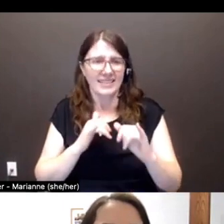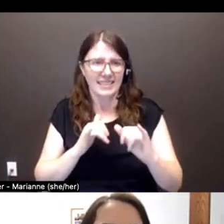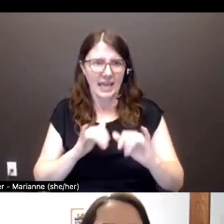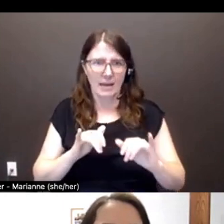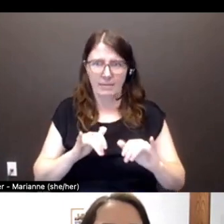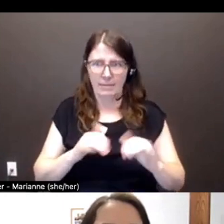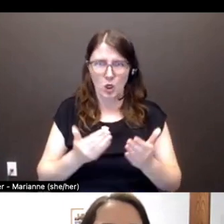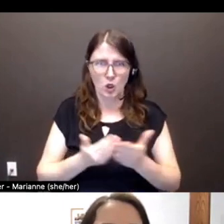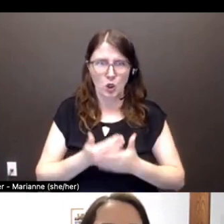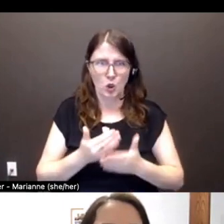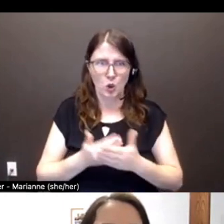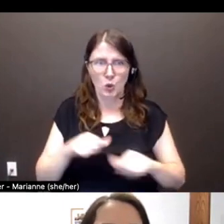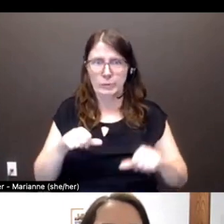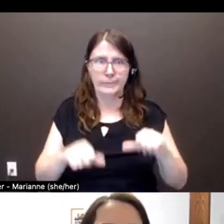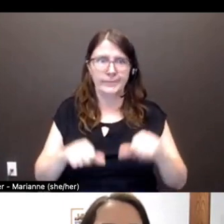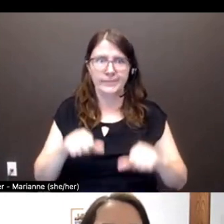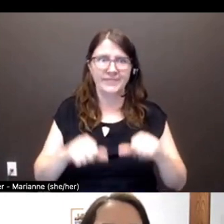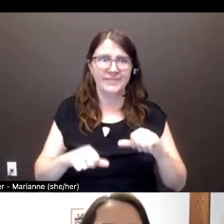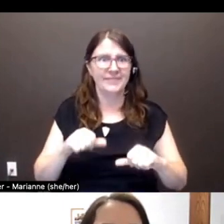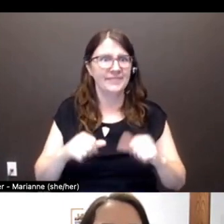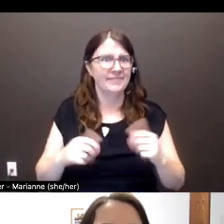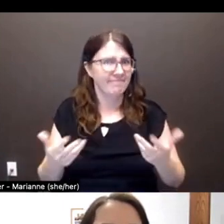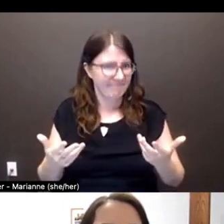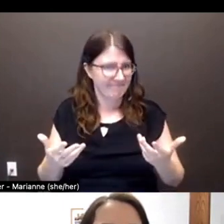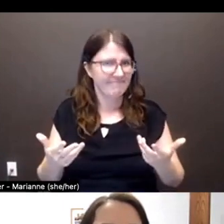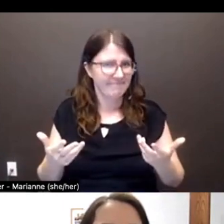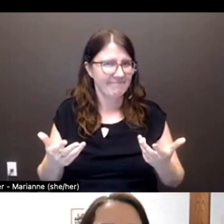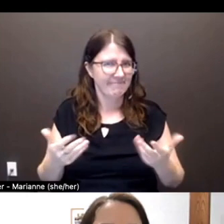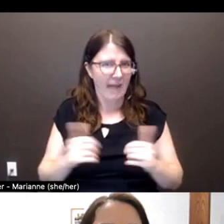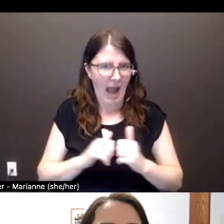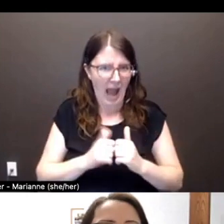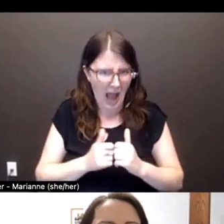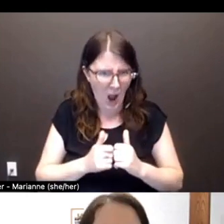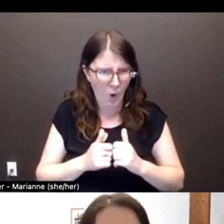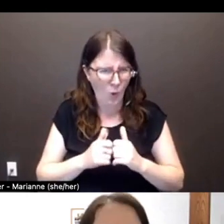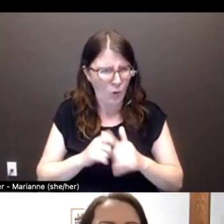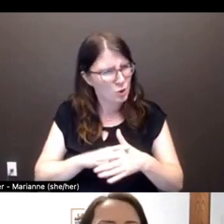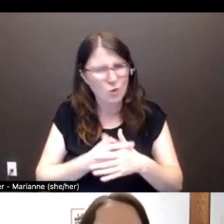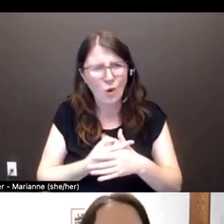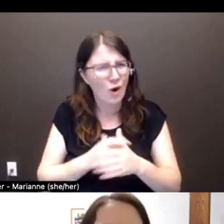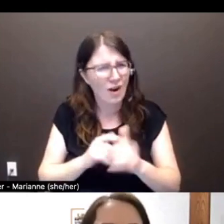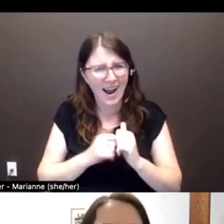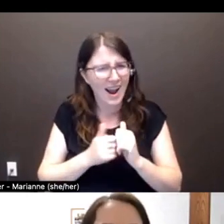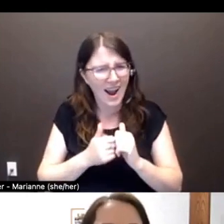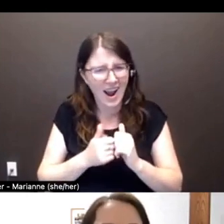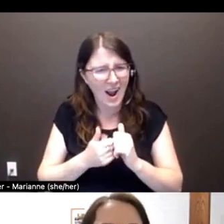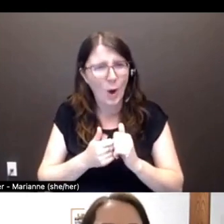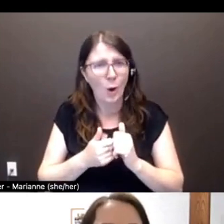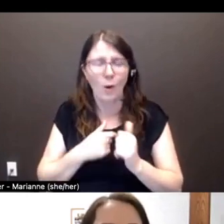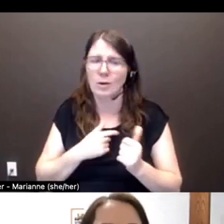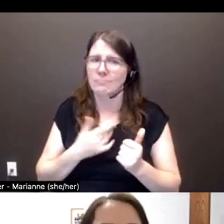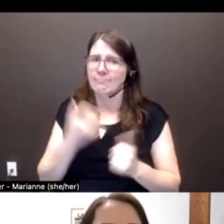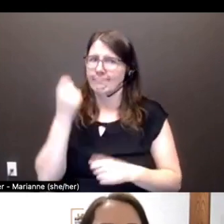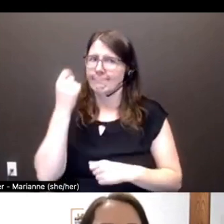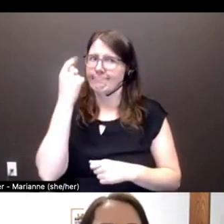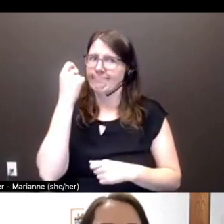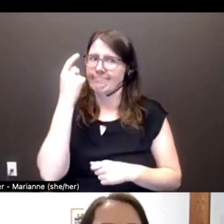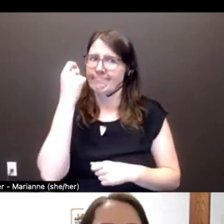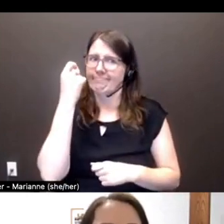I feel like the points you mentioned about even just getting it, and that's why Maxine, I feel the testimony is so